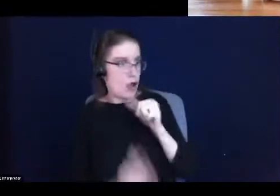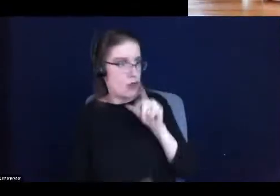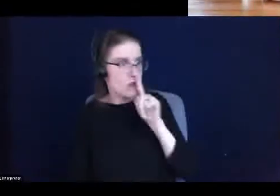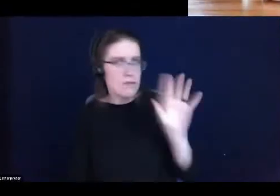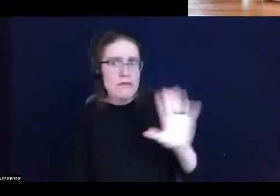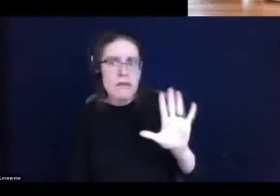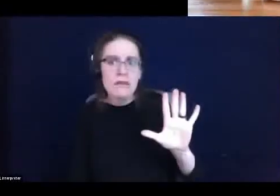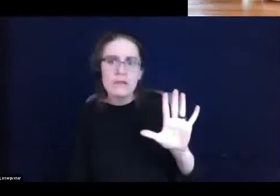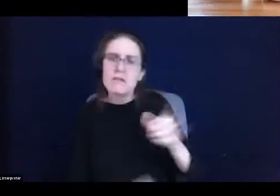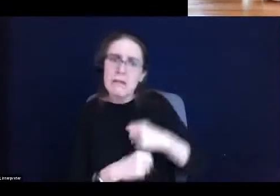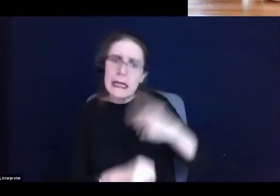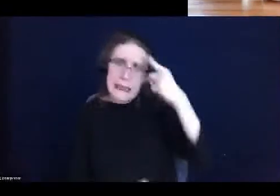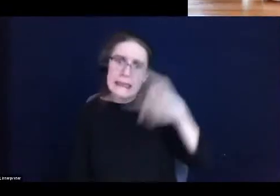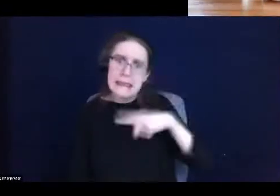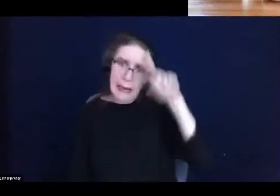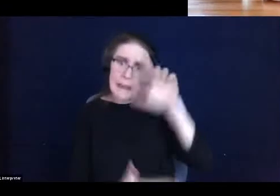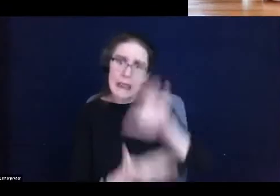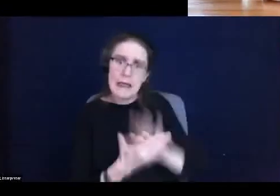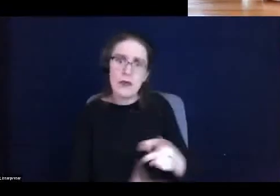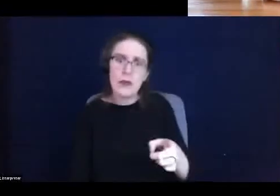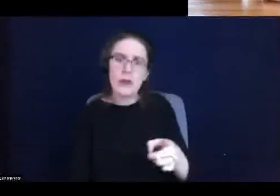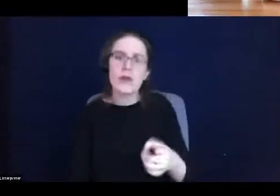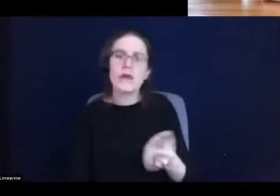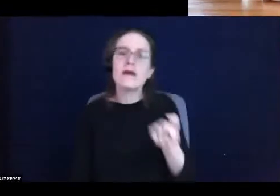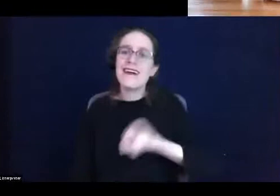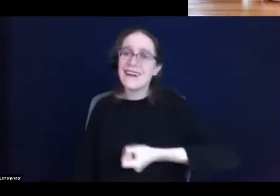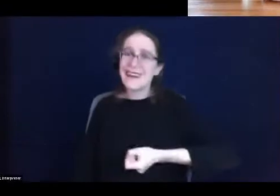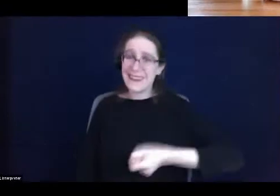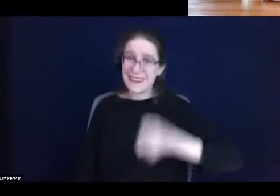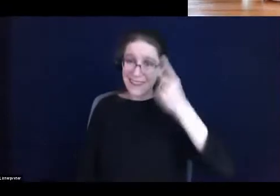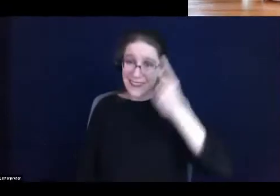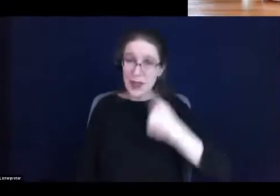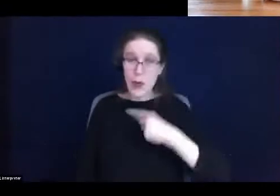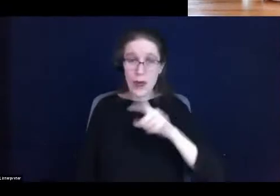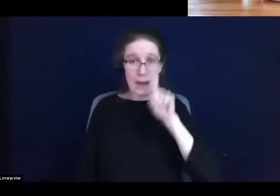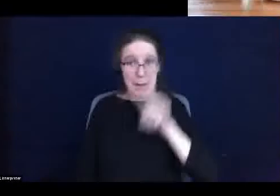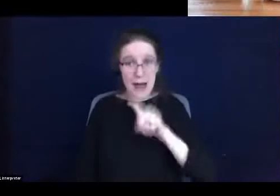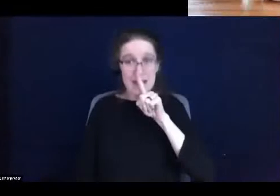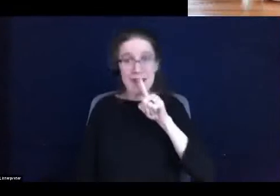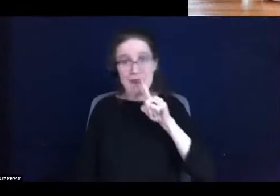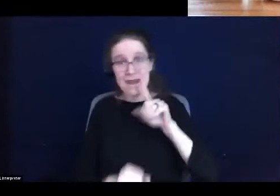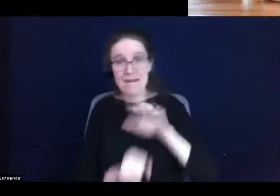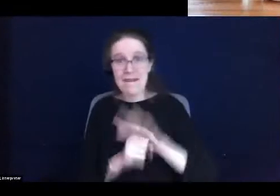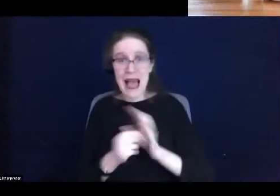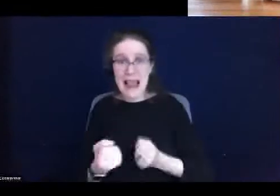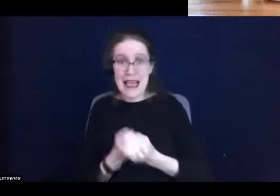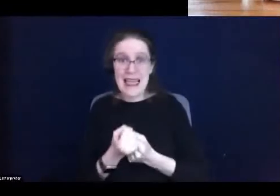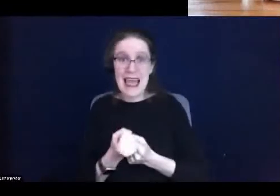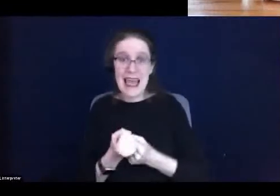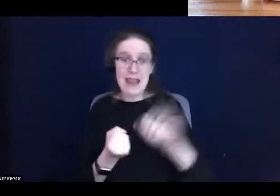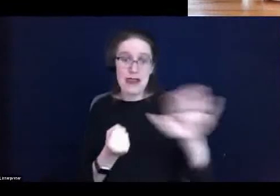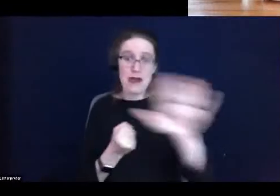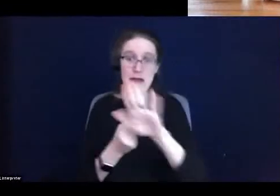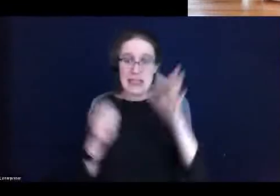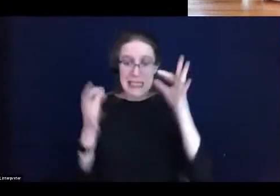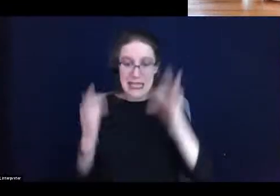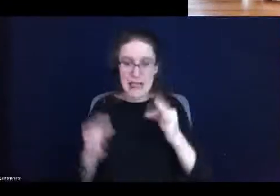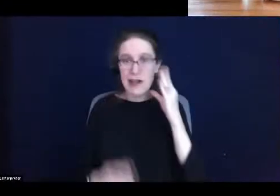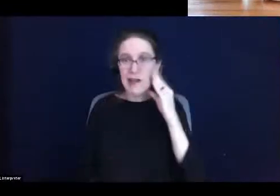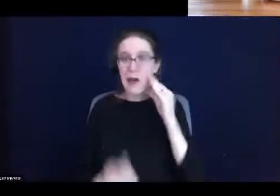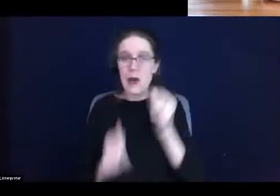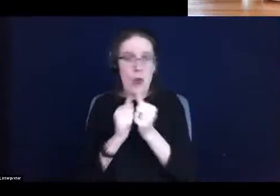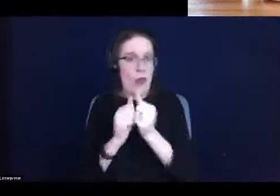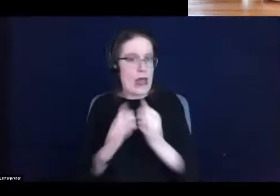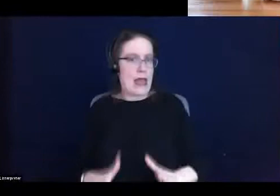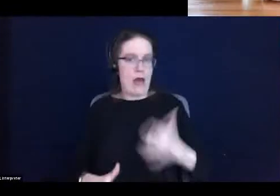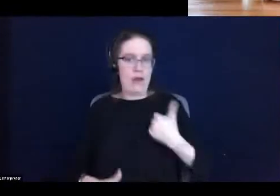you. We need to be able to validate survivors' decisions and experiences without judgment. Even when they ask